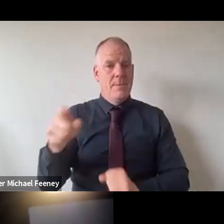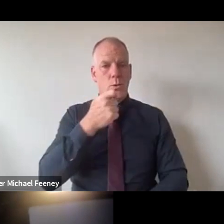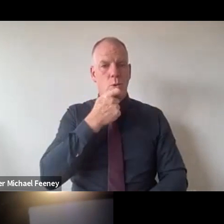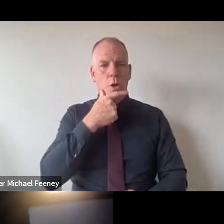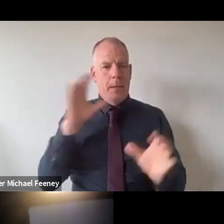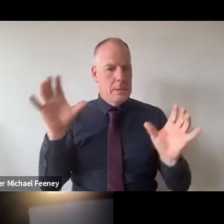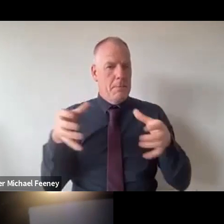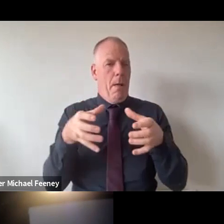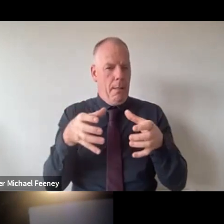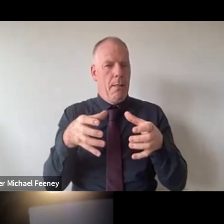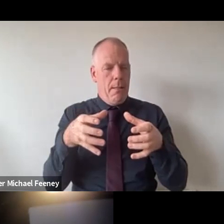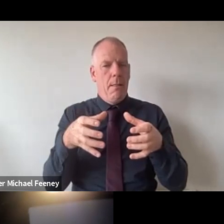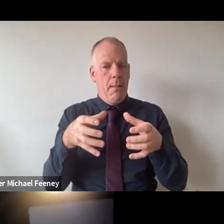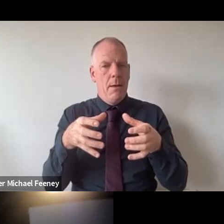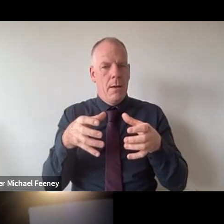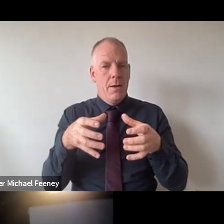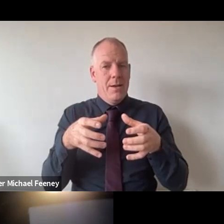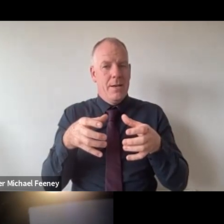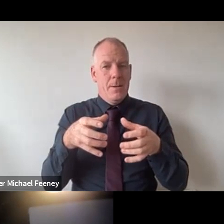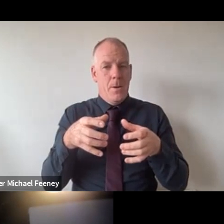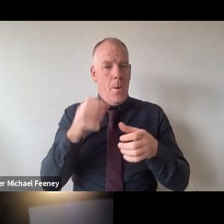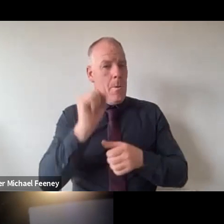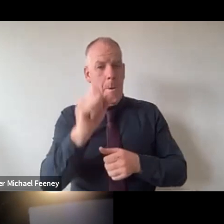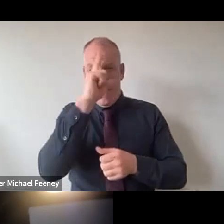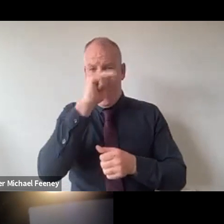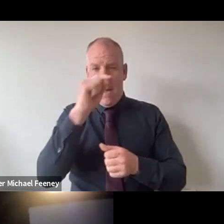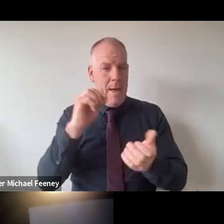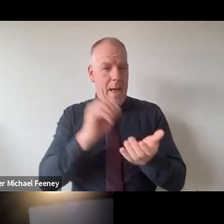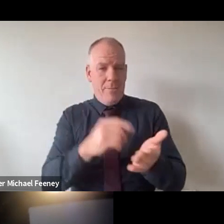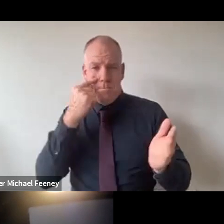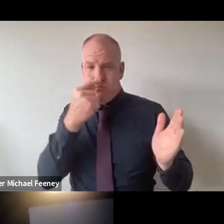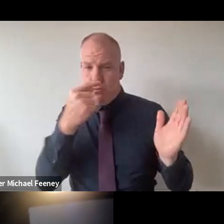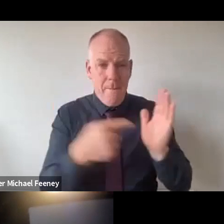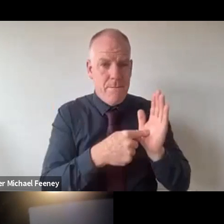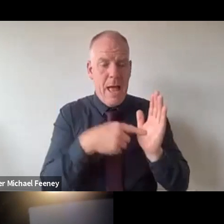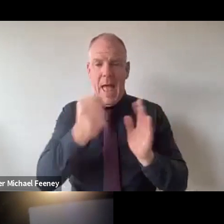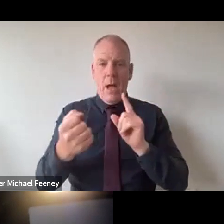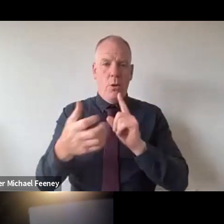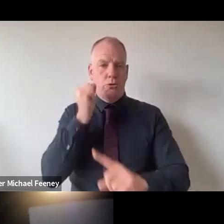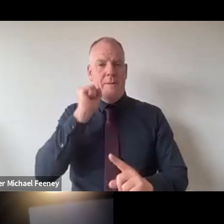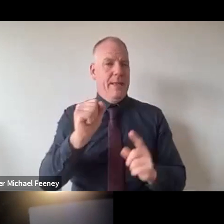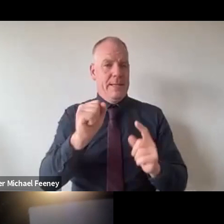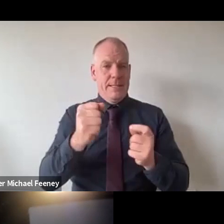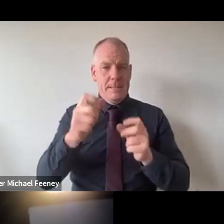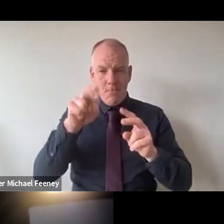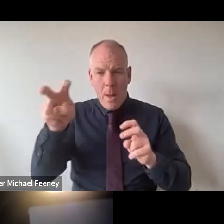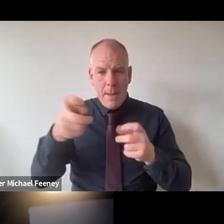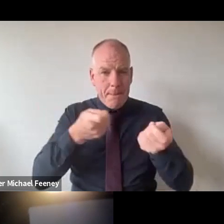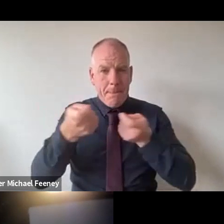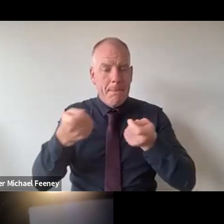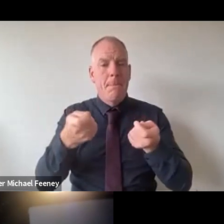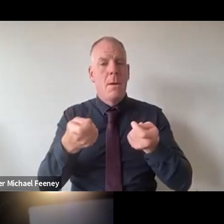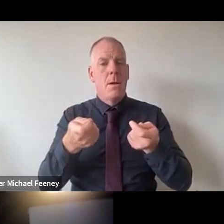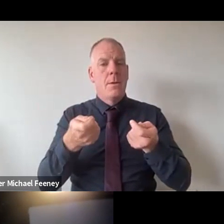small place, and, you know, if you're going to have to prove then how you got that correspondence, and then you could be